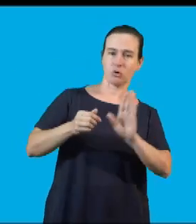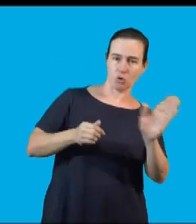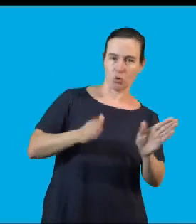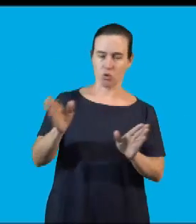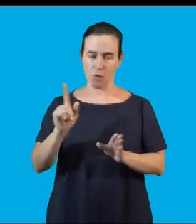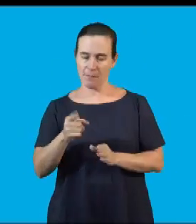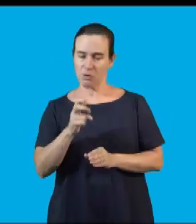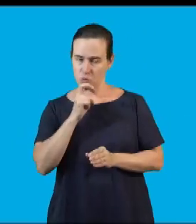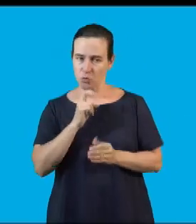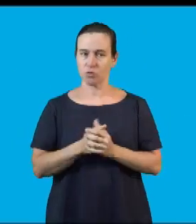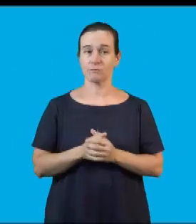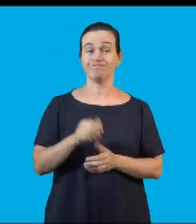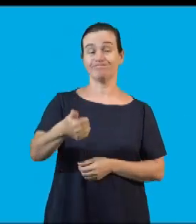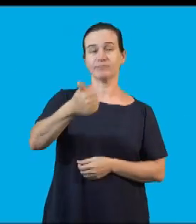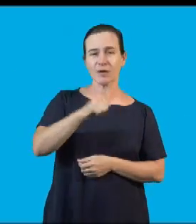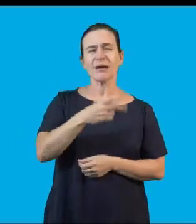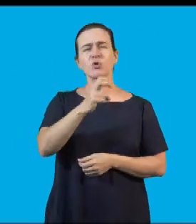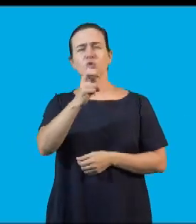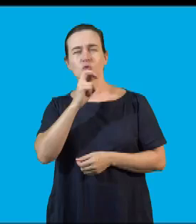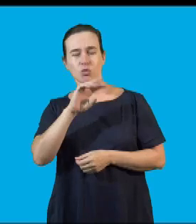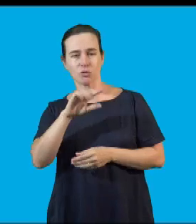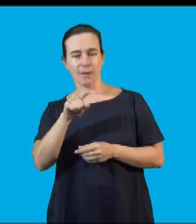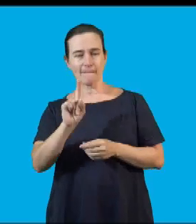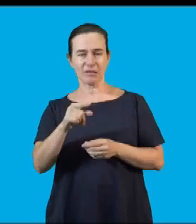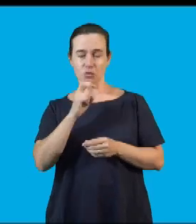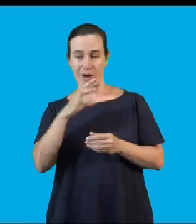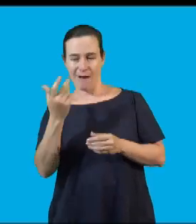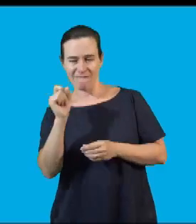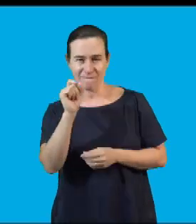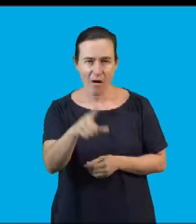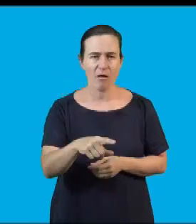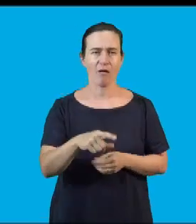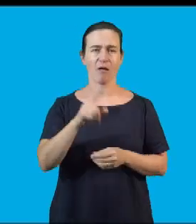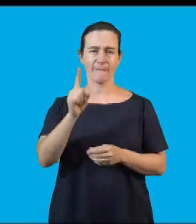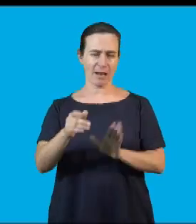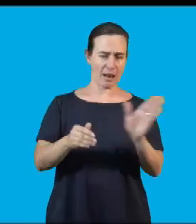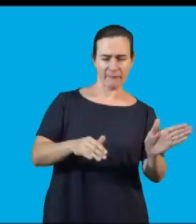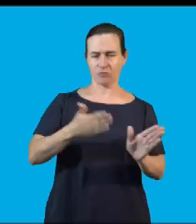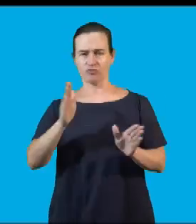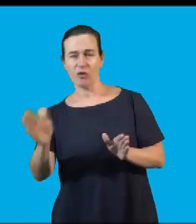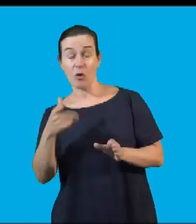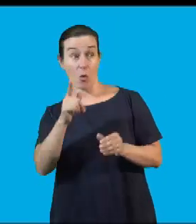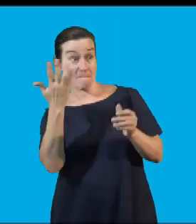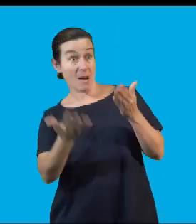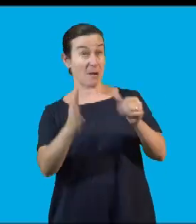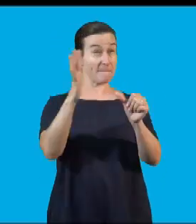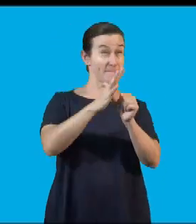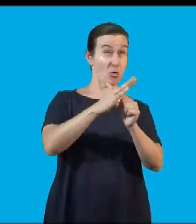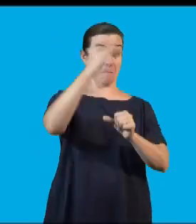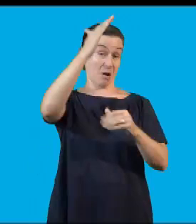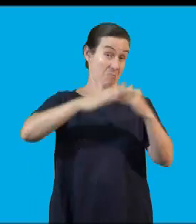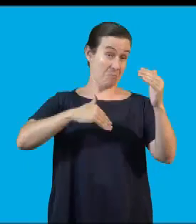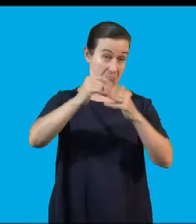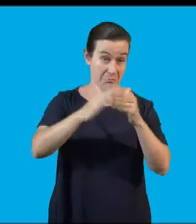Use landmarks, distances, and directions as stated in the question. If a map or markers